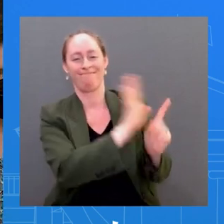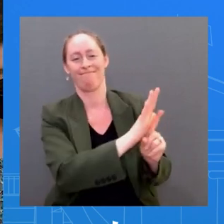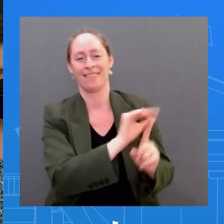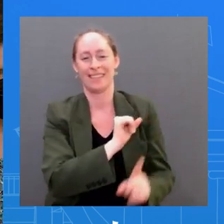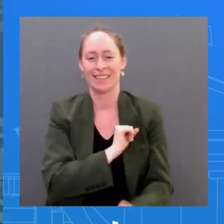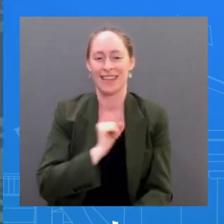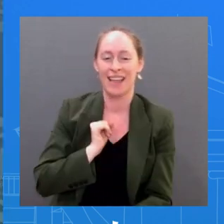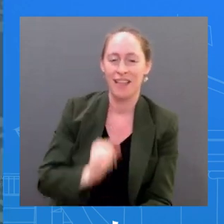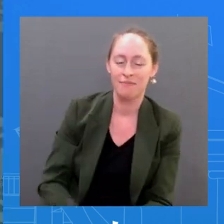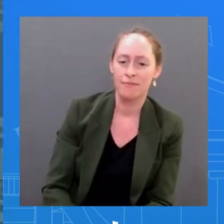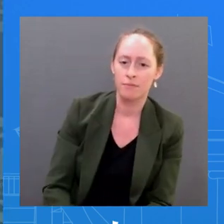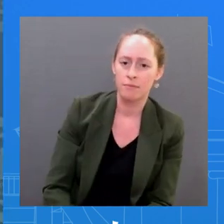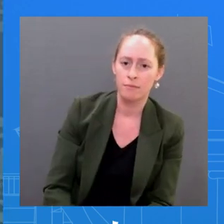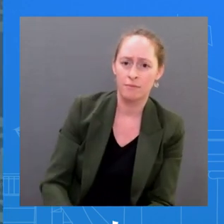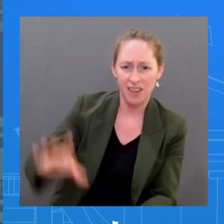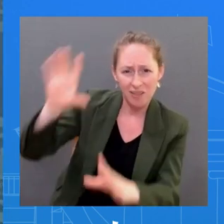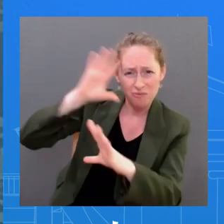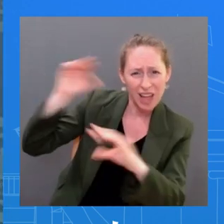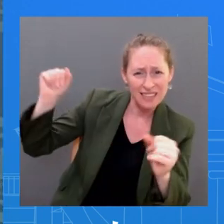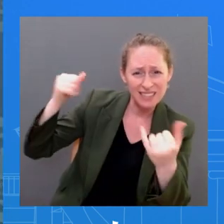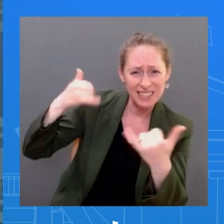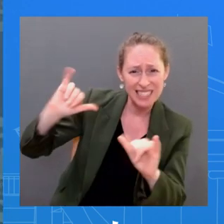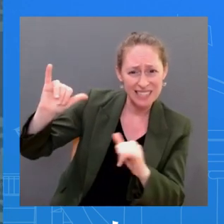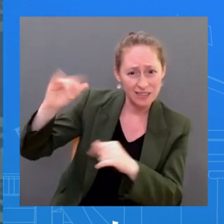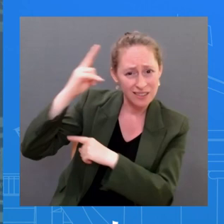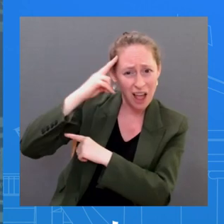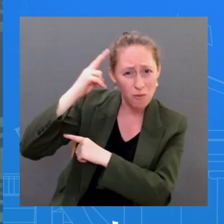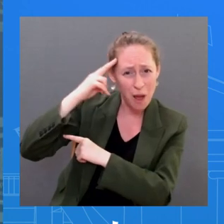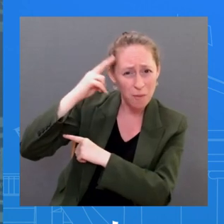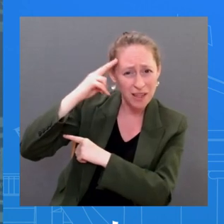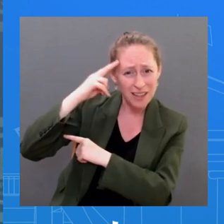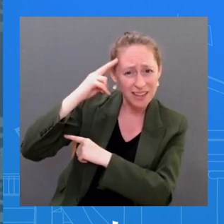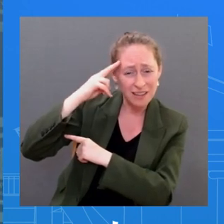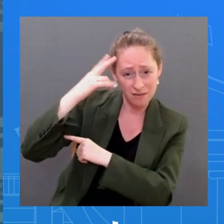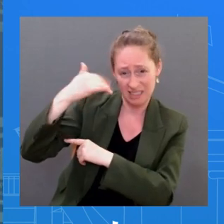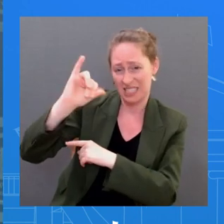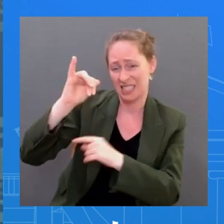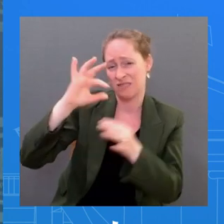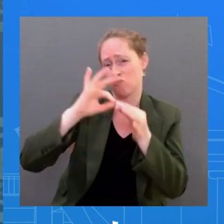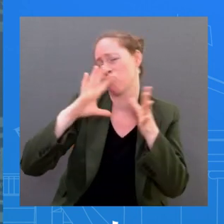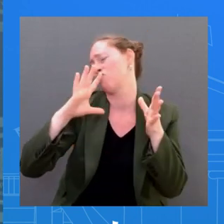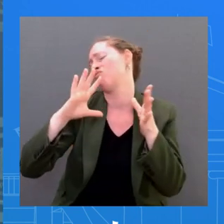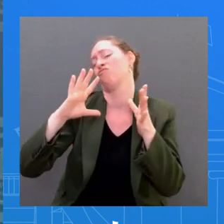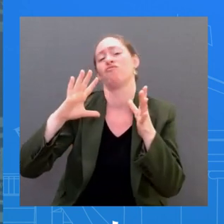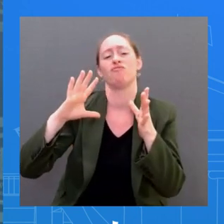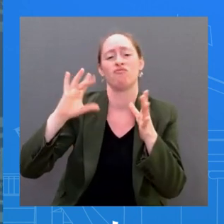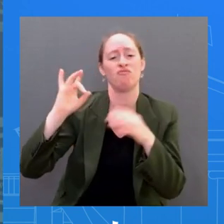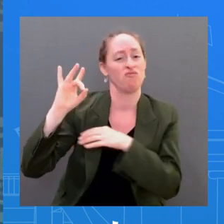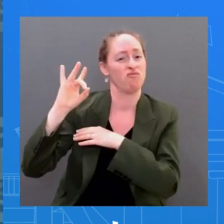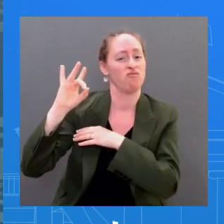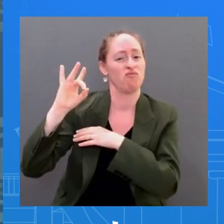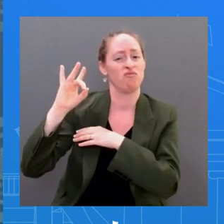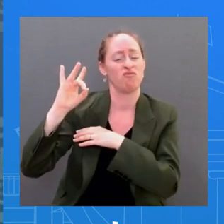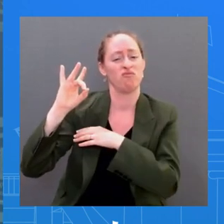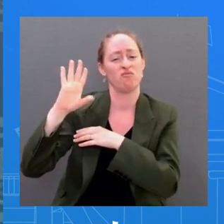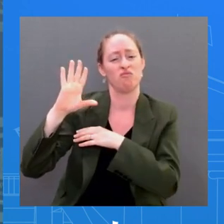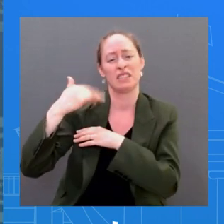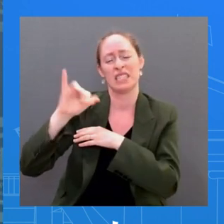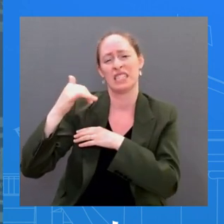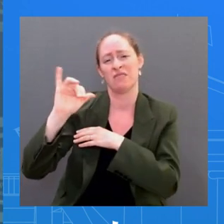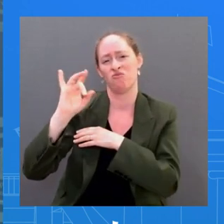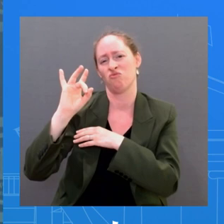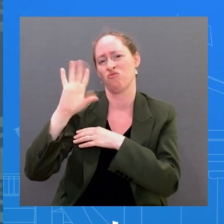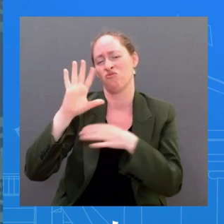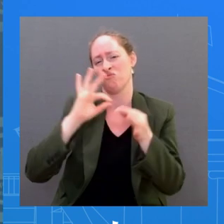state? Well, I spoke to this. I spoke to this yesterday, and I could share some more thoughts on that now.